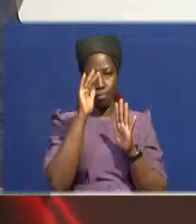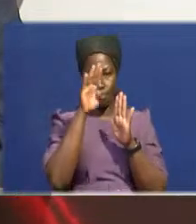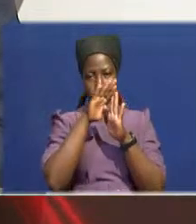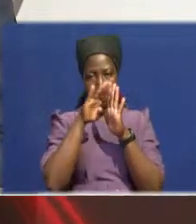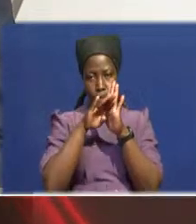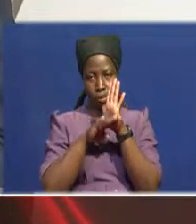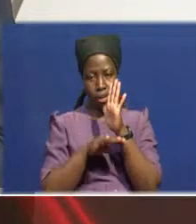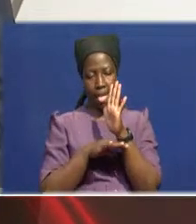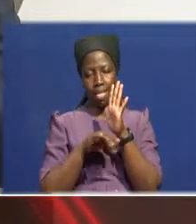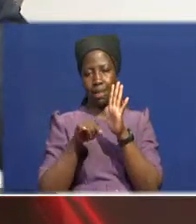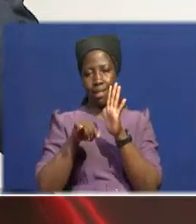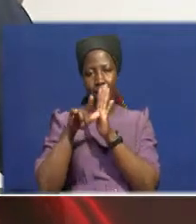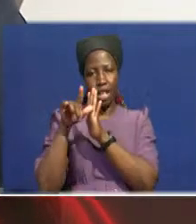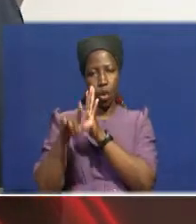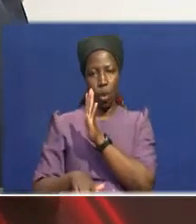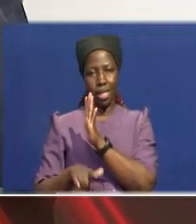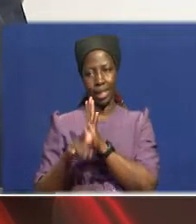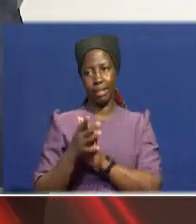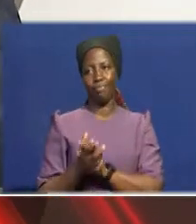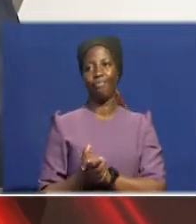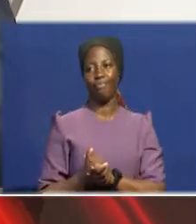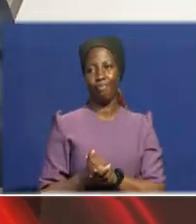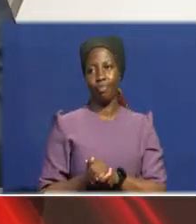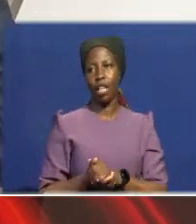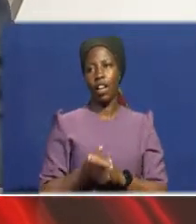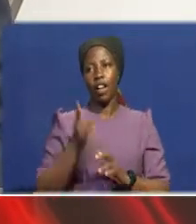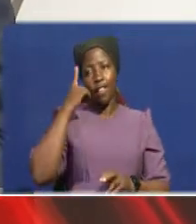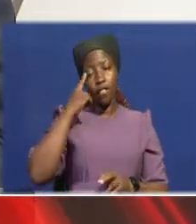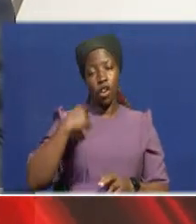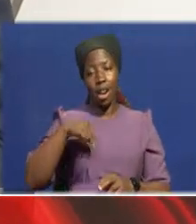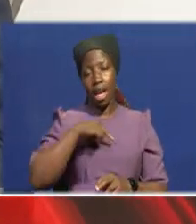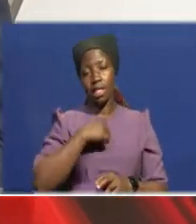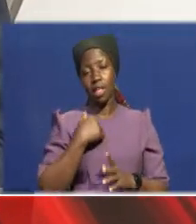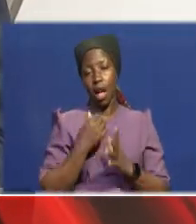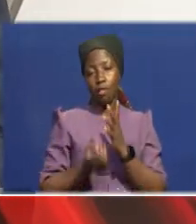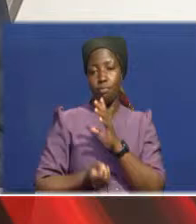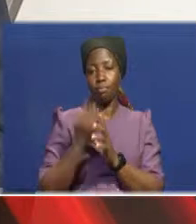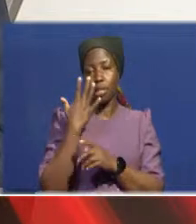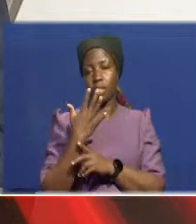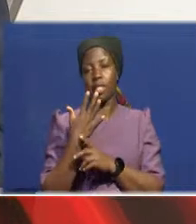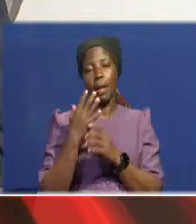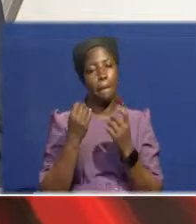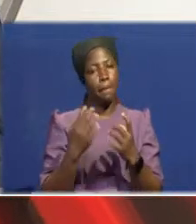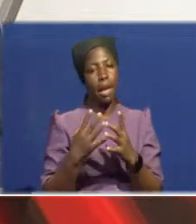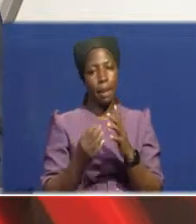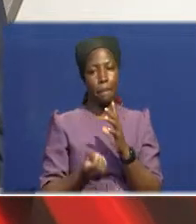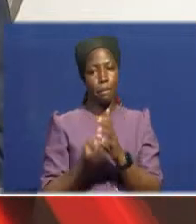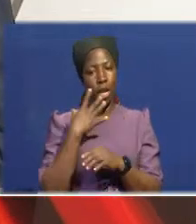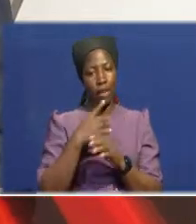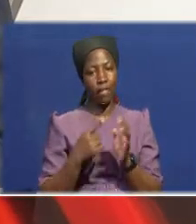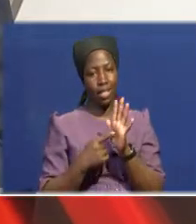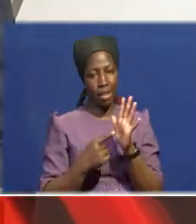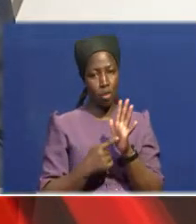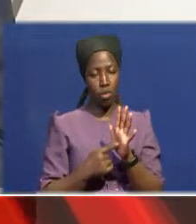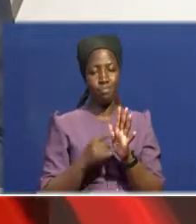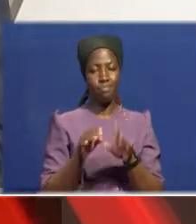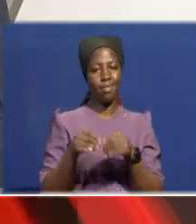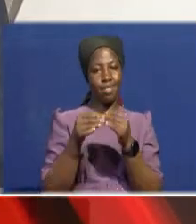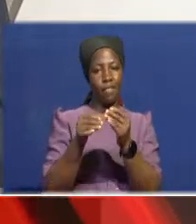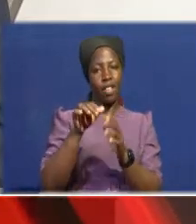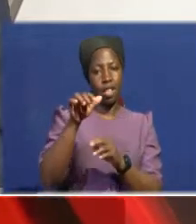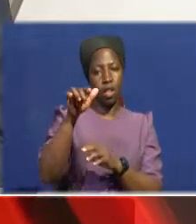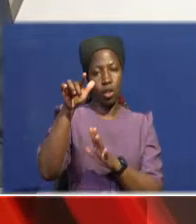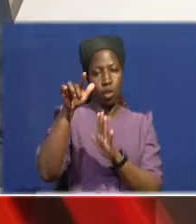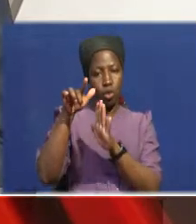So for us, we've come up with so many products. One is giving rates, lower rates, for